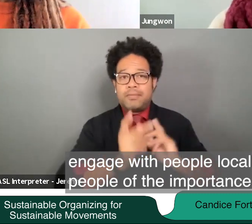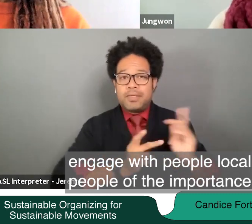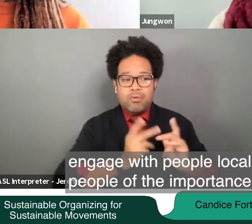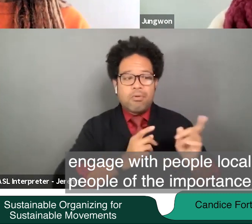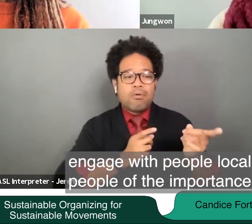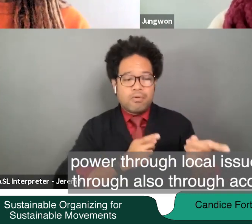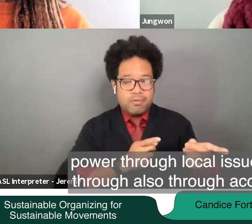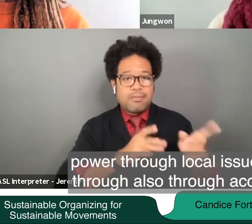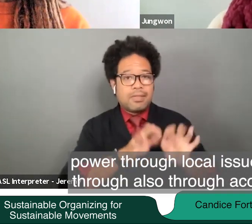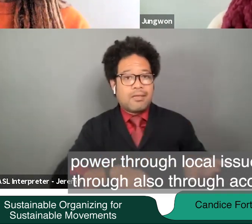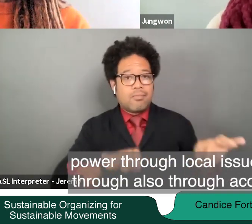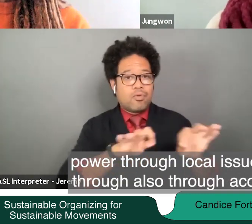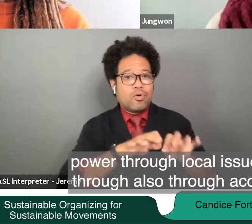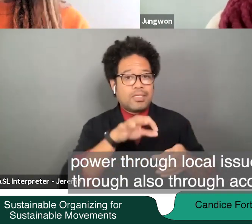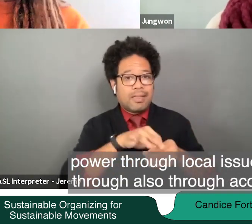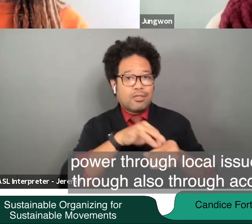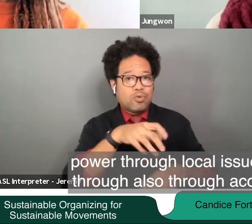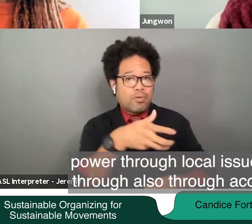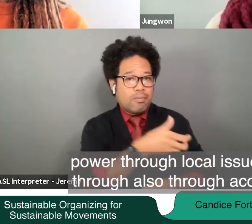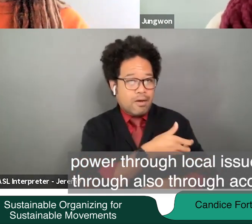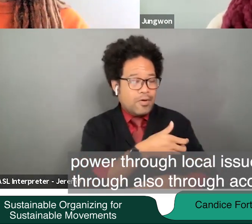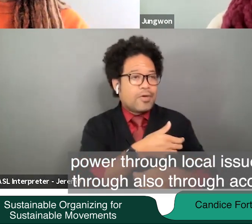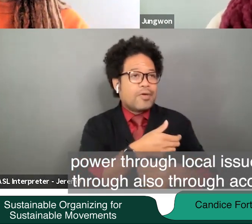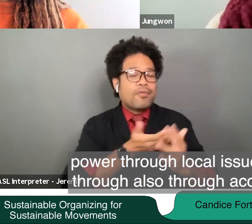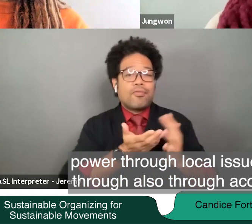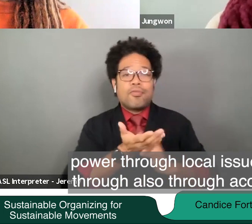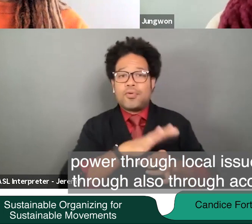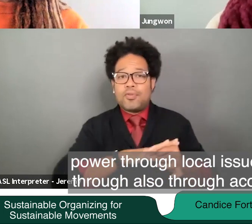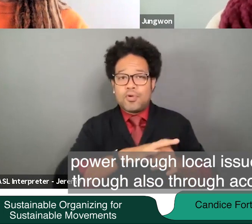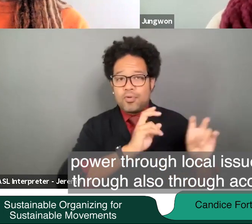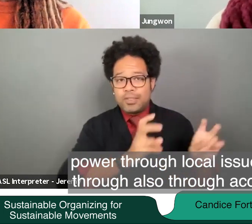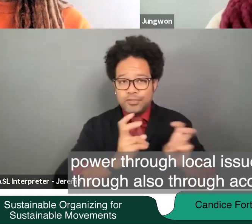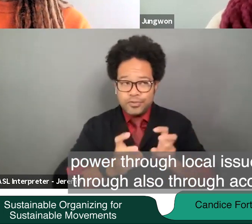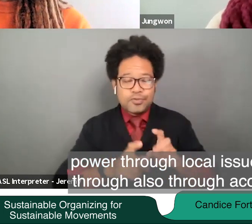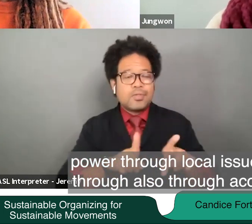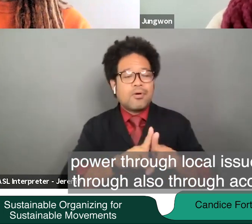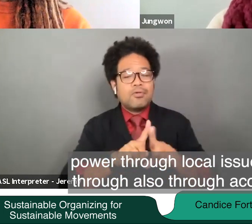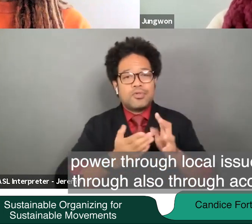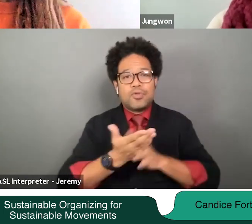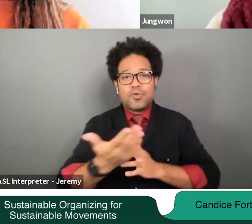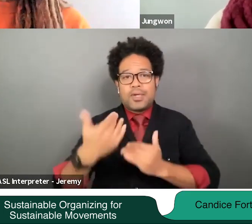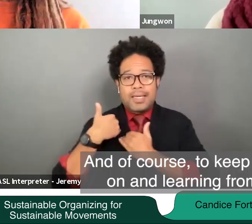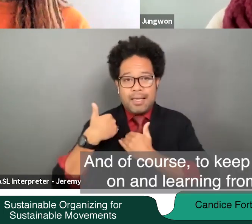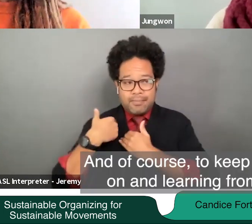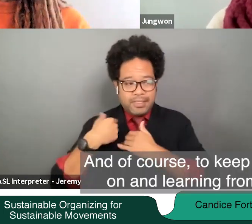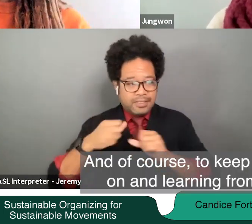the importance of electoral power through local issues, and also through accountability,